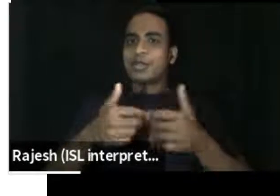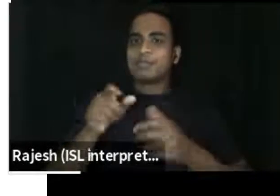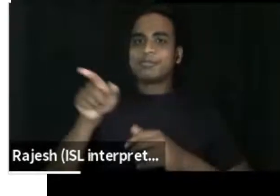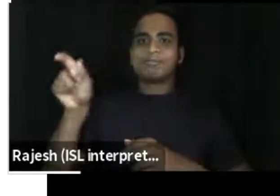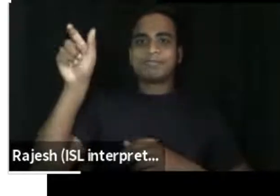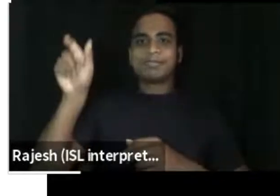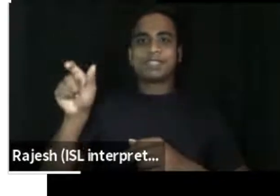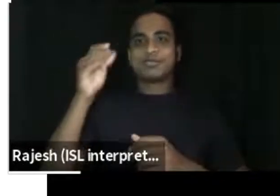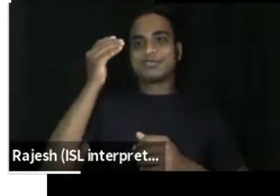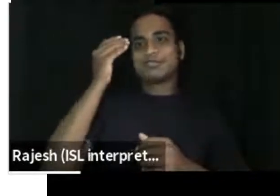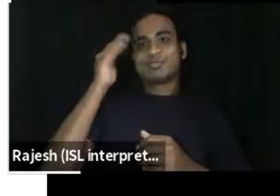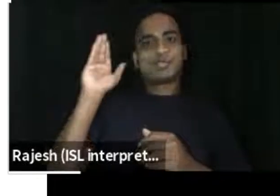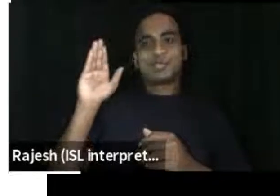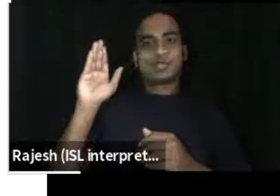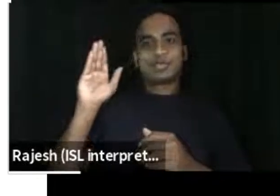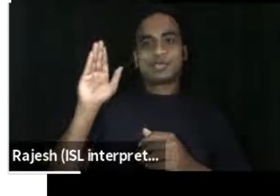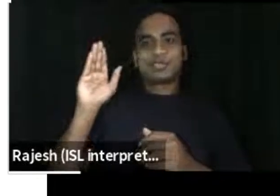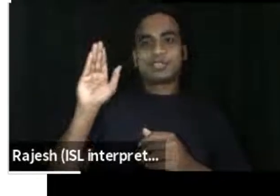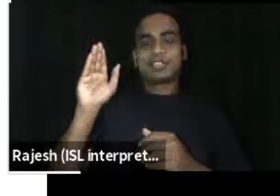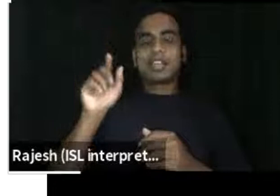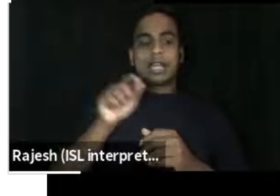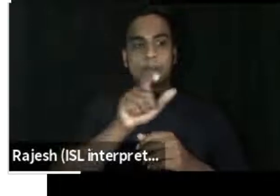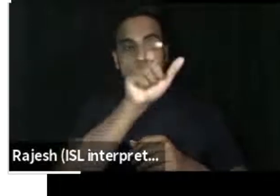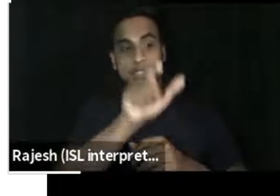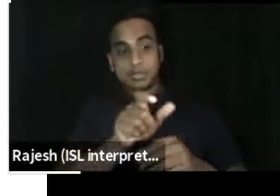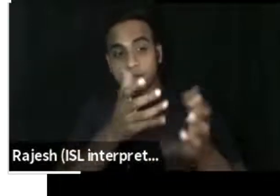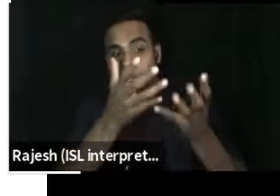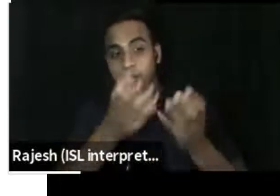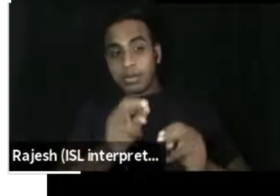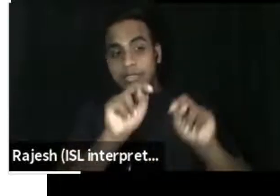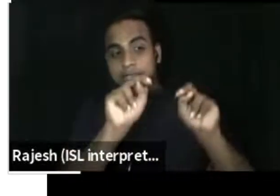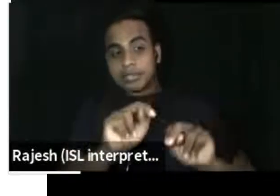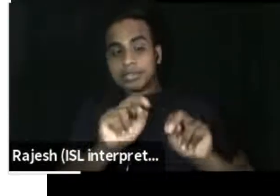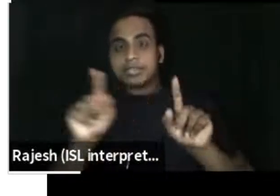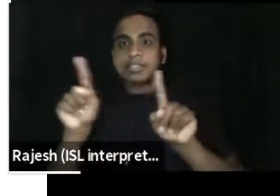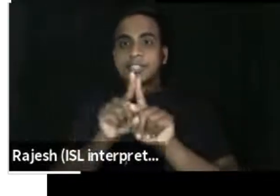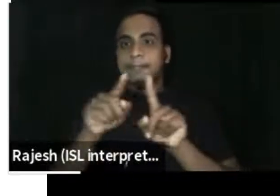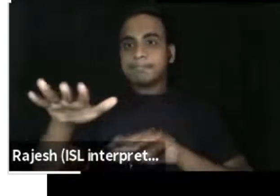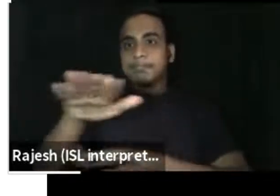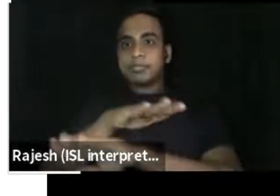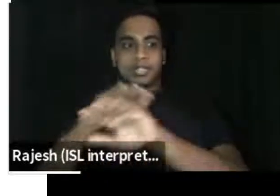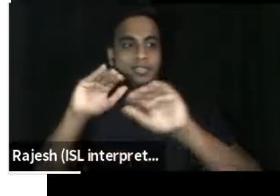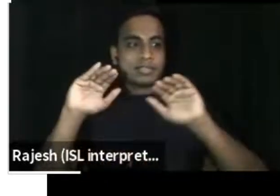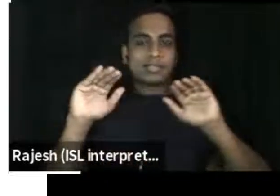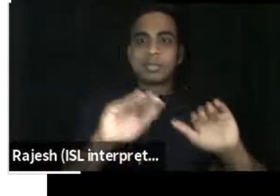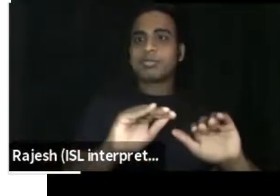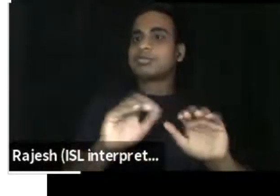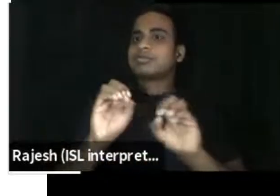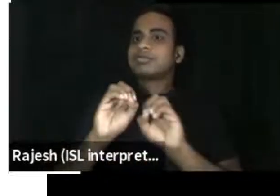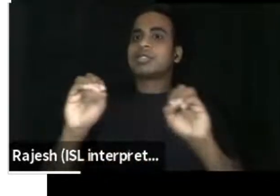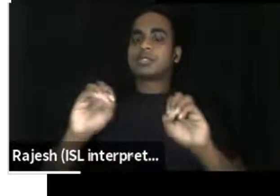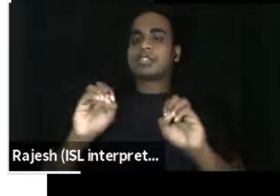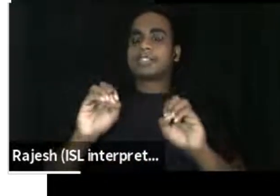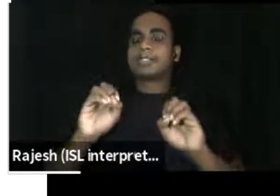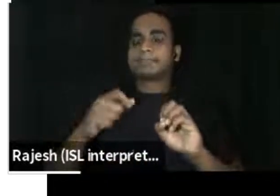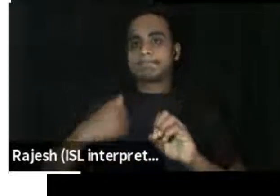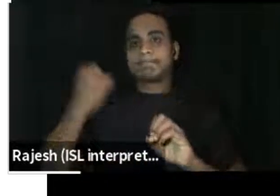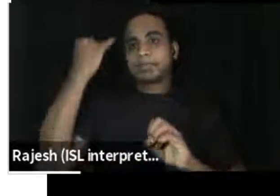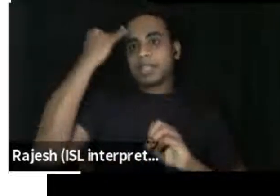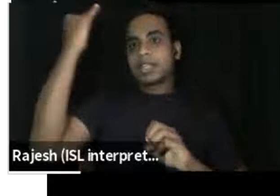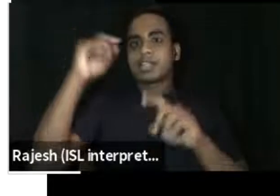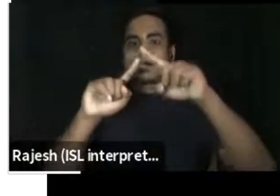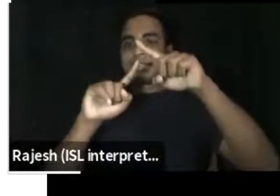the way they are, in the way they require it, So that is where, again, task shifting has been to deal